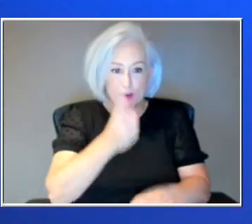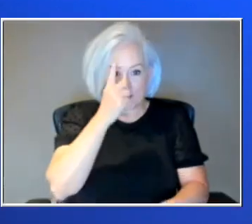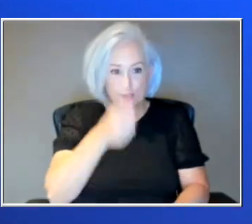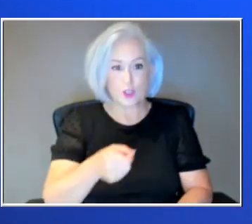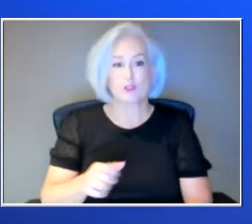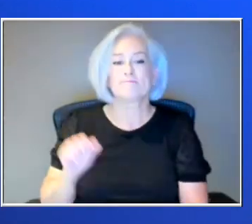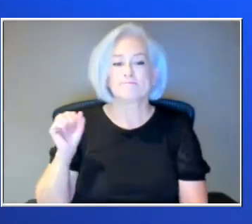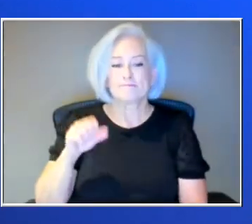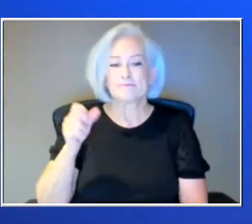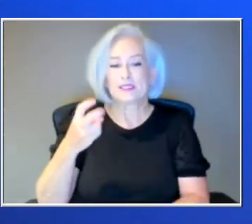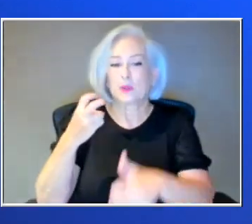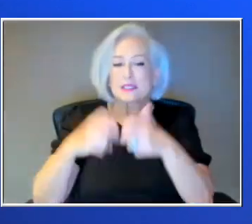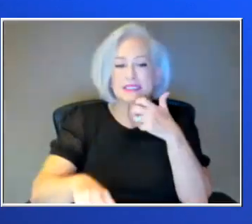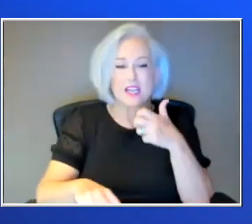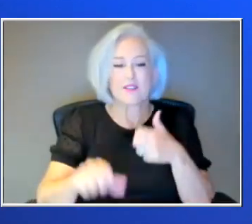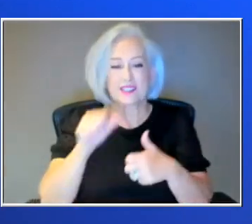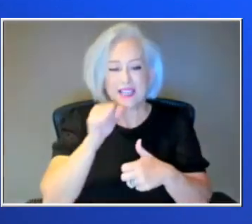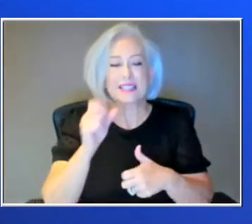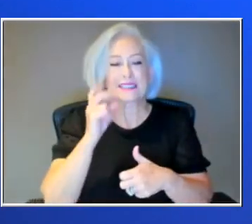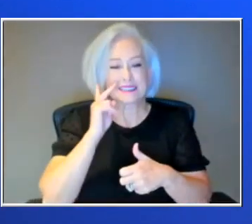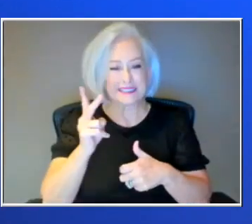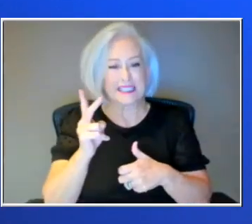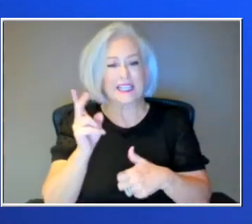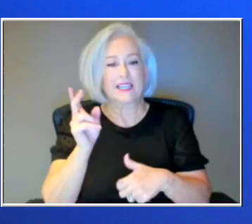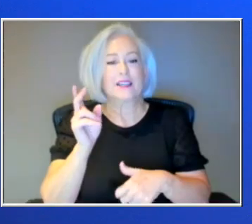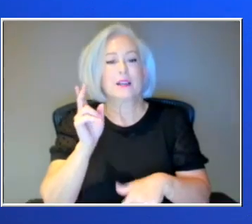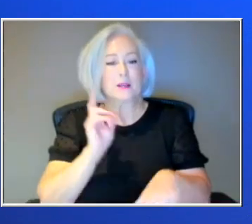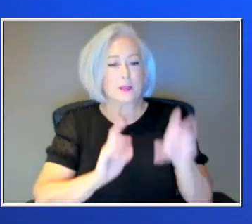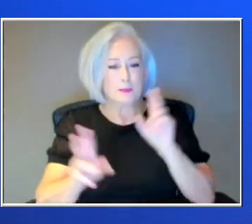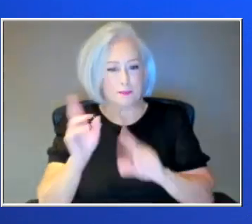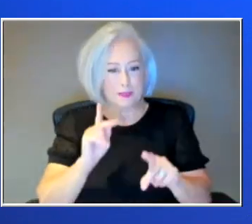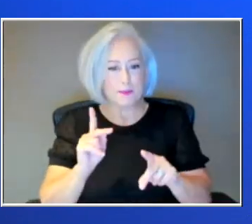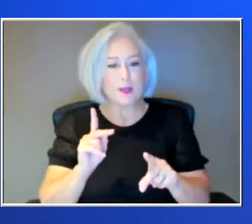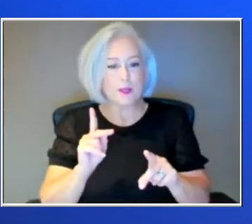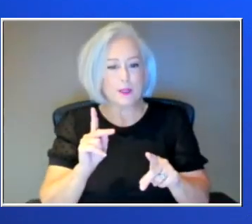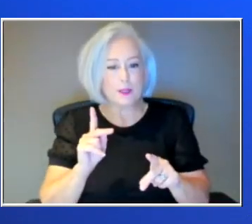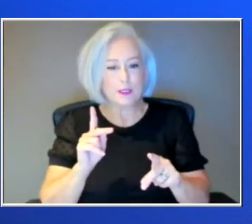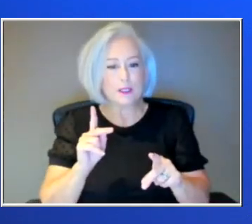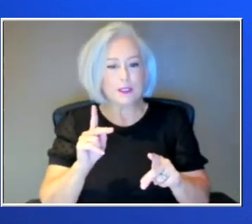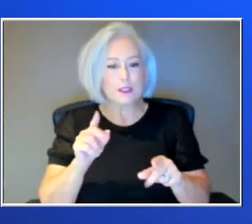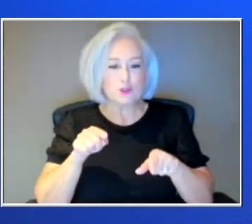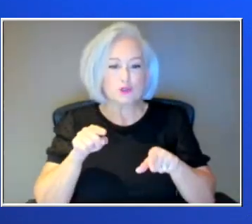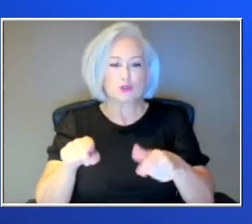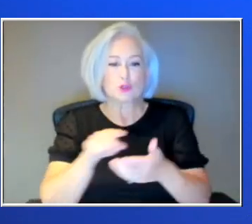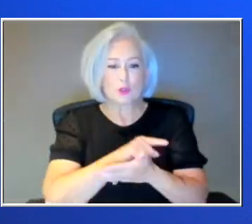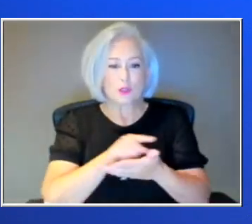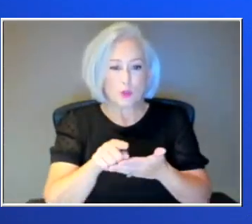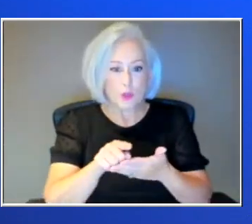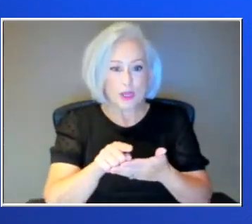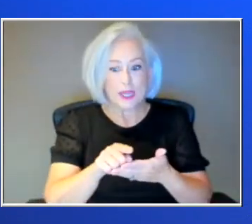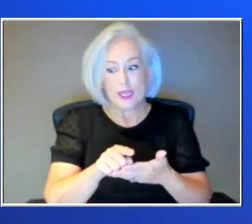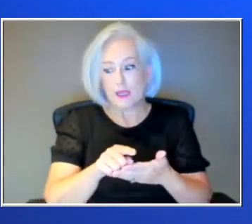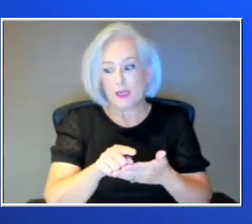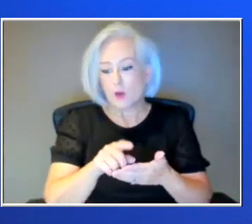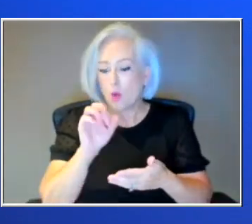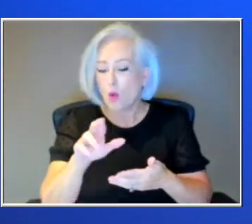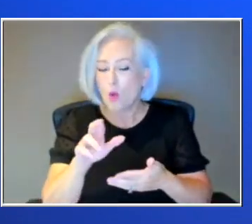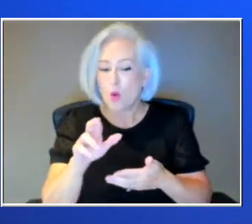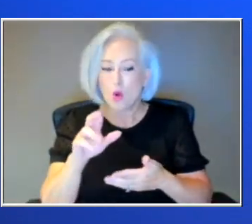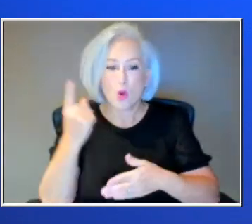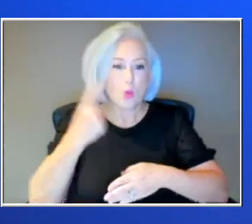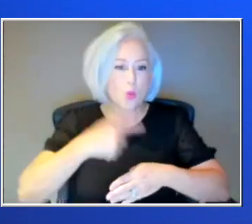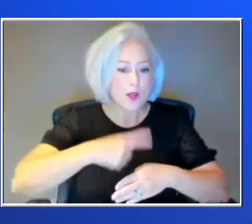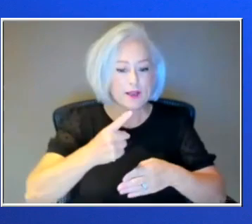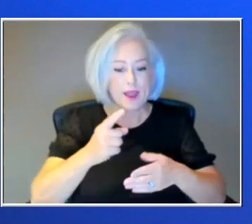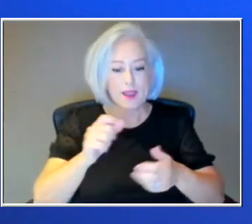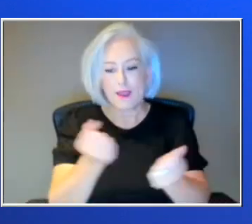tough not being able to see everybody, everybody in one day, or if I was having a down day,